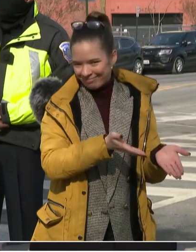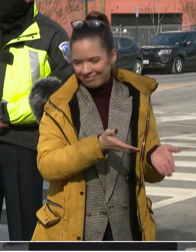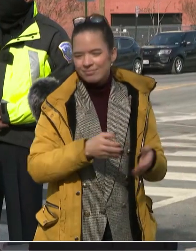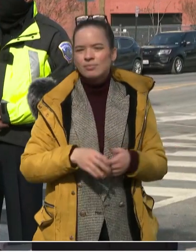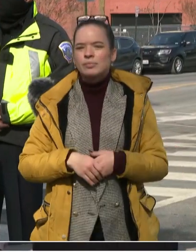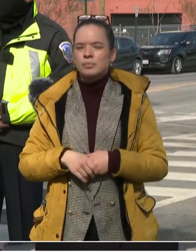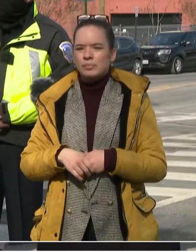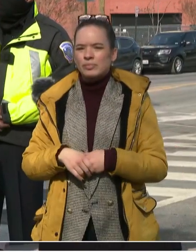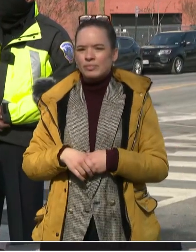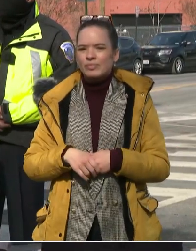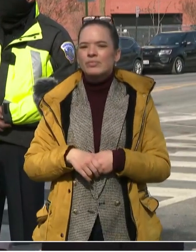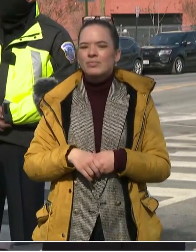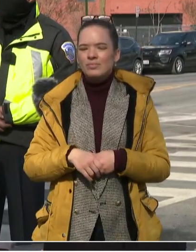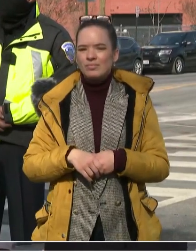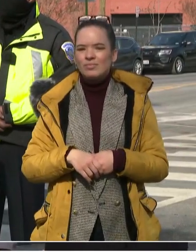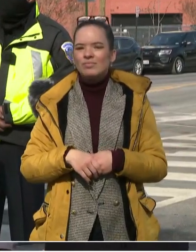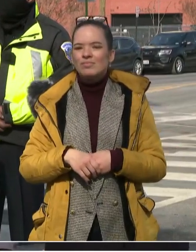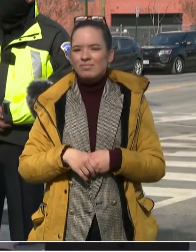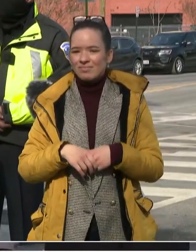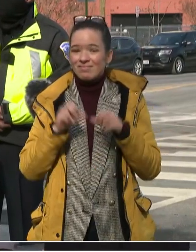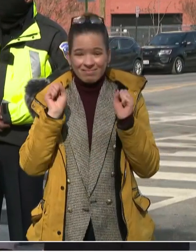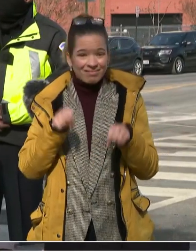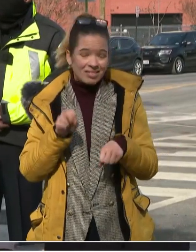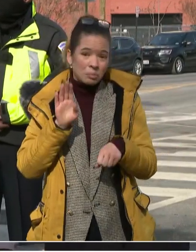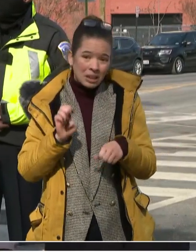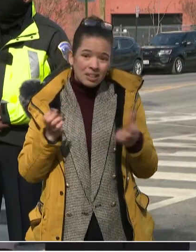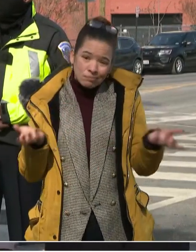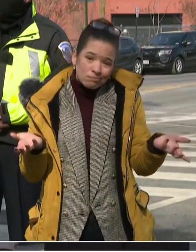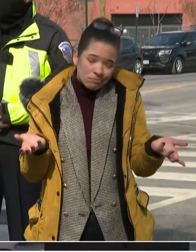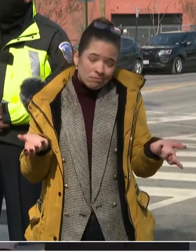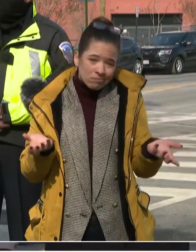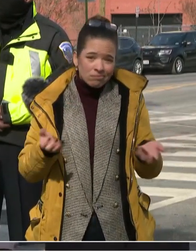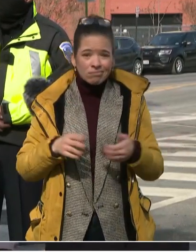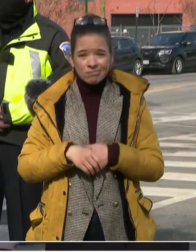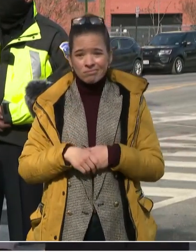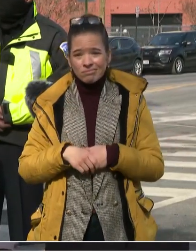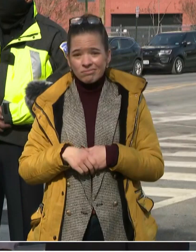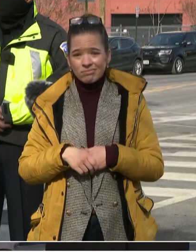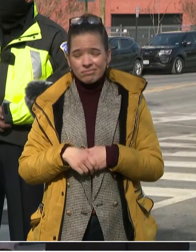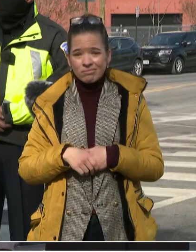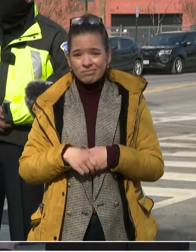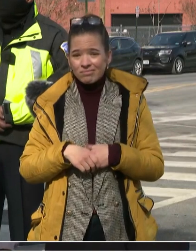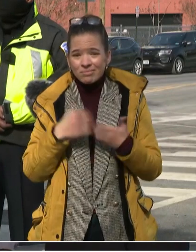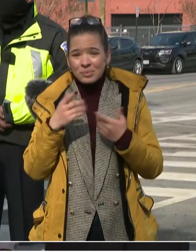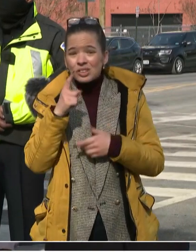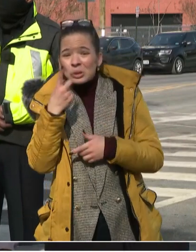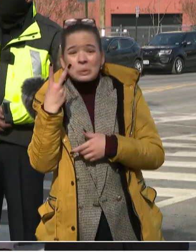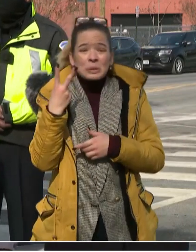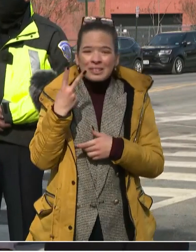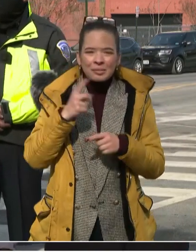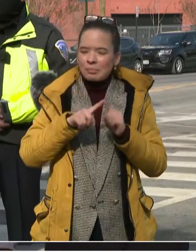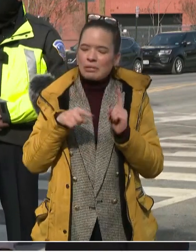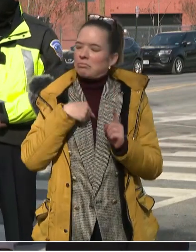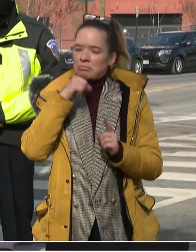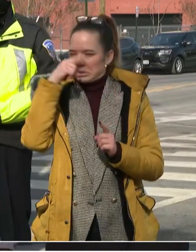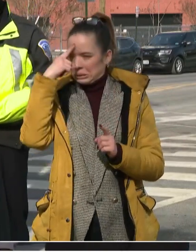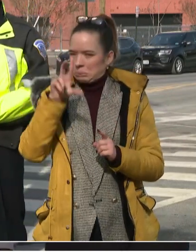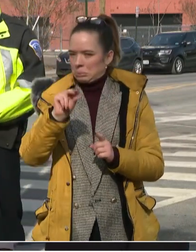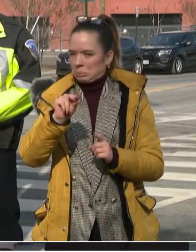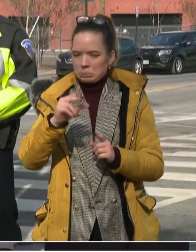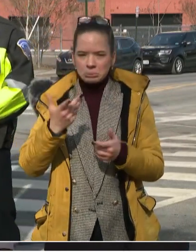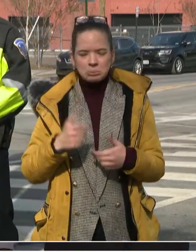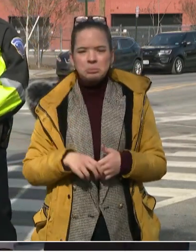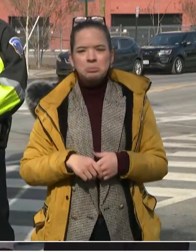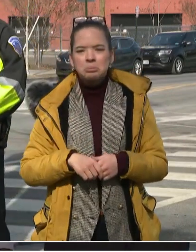Certainly there could be a case of that, a one-off, but in general, no, it's not that. I mean, we've seen young people who